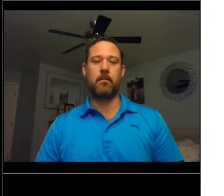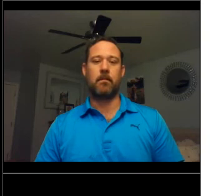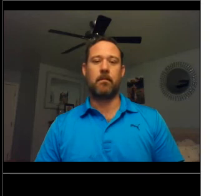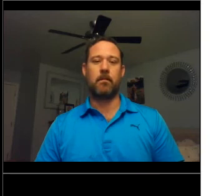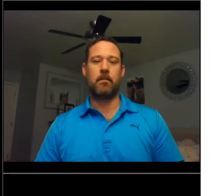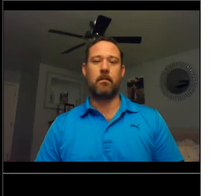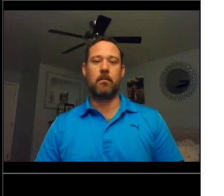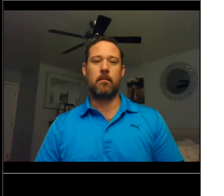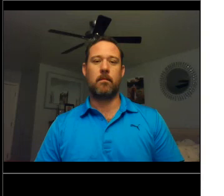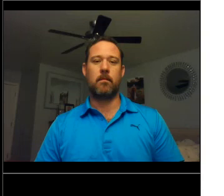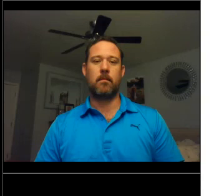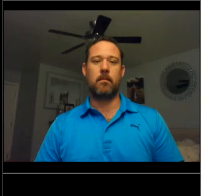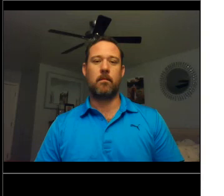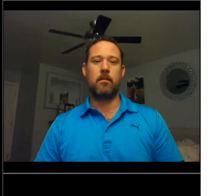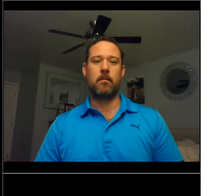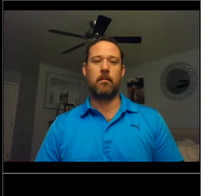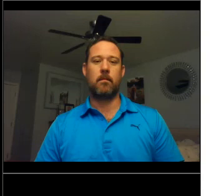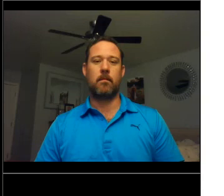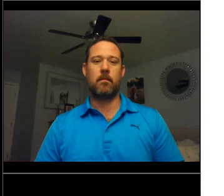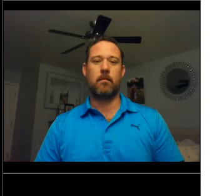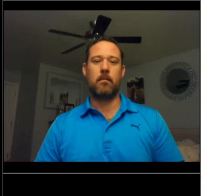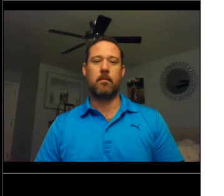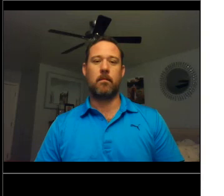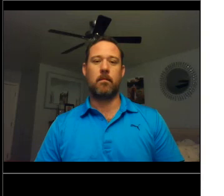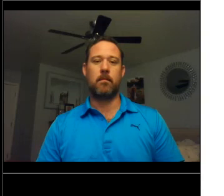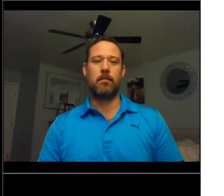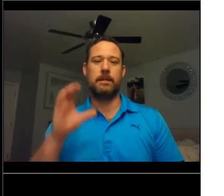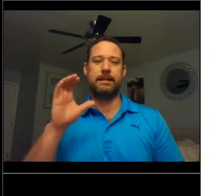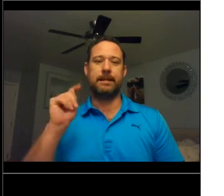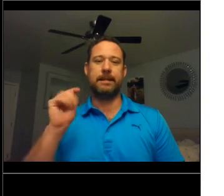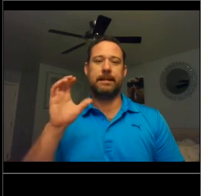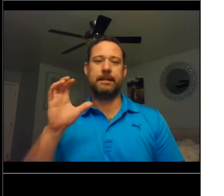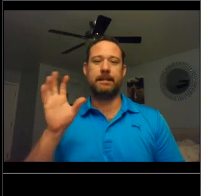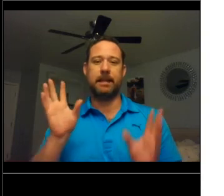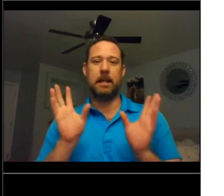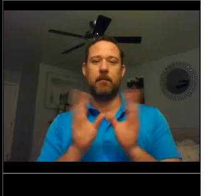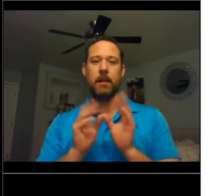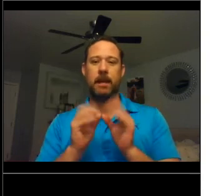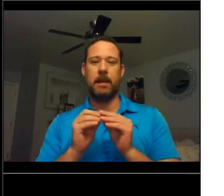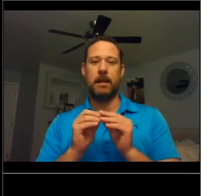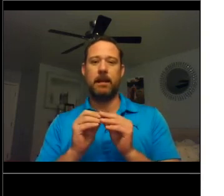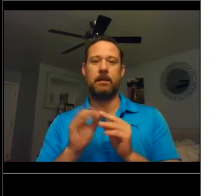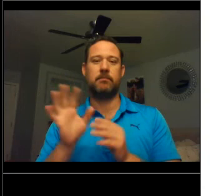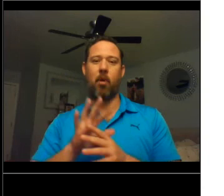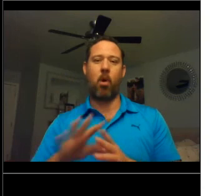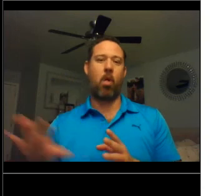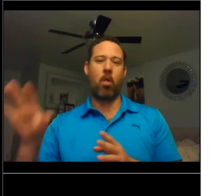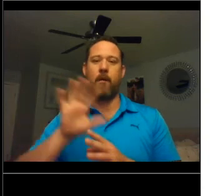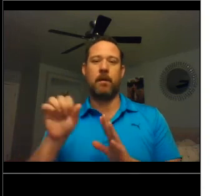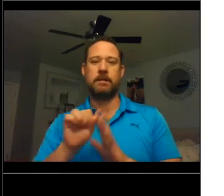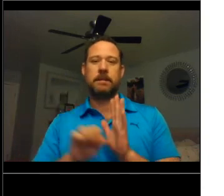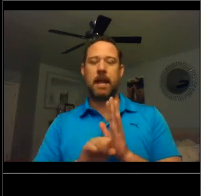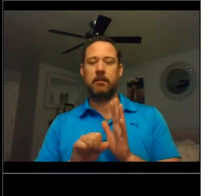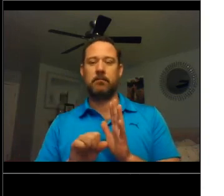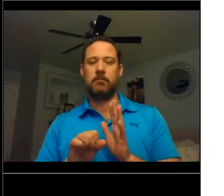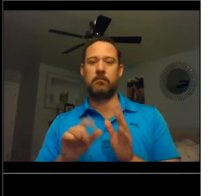So with the California Transportation Commission meetings, those are held throughout the state. The